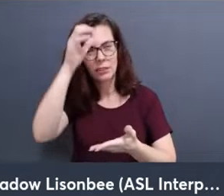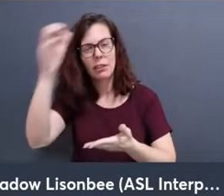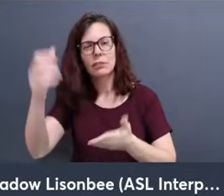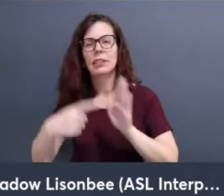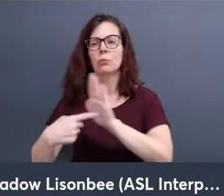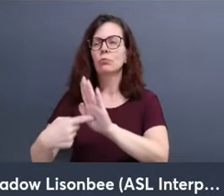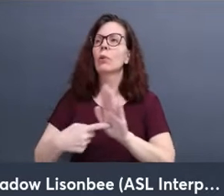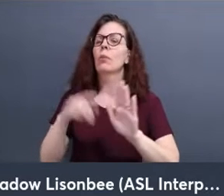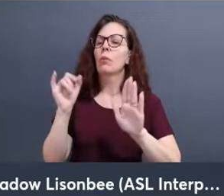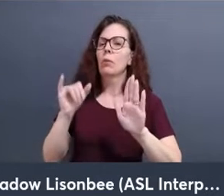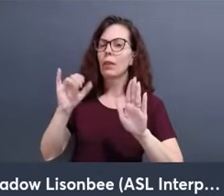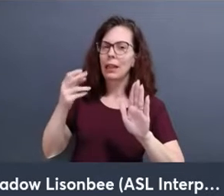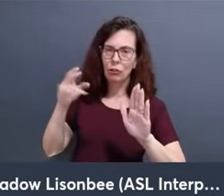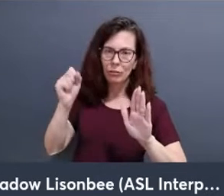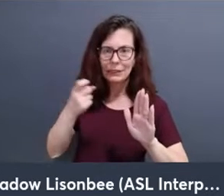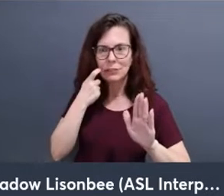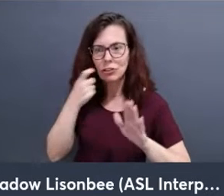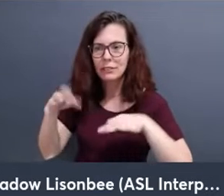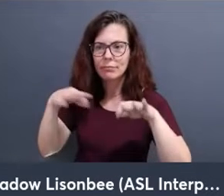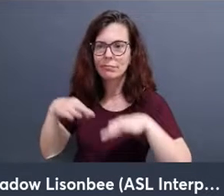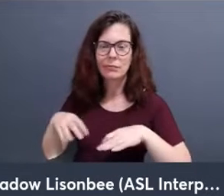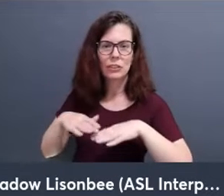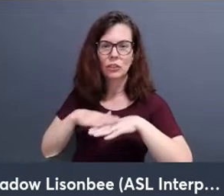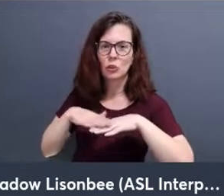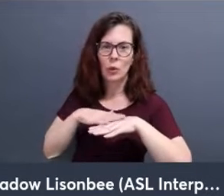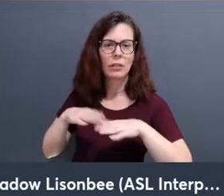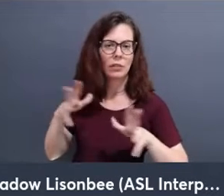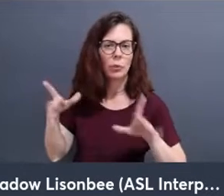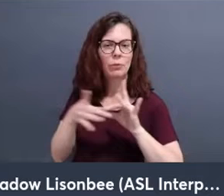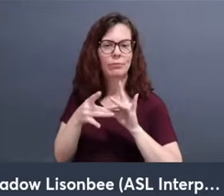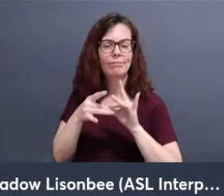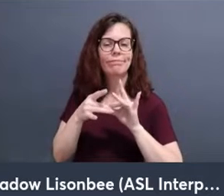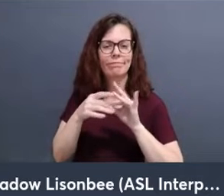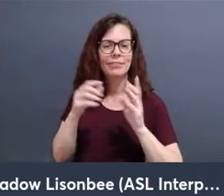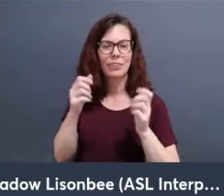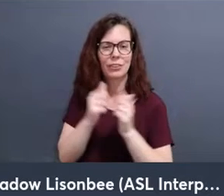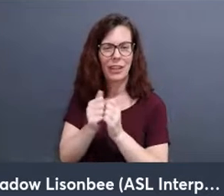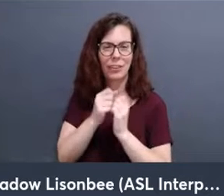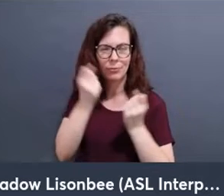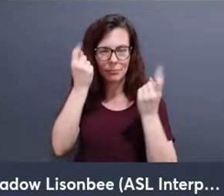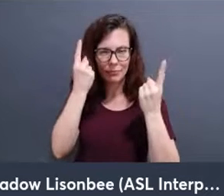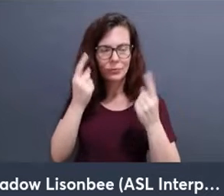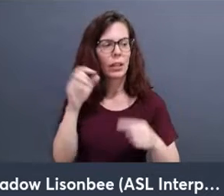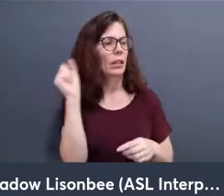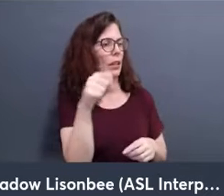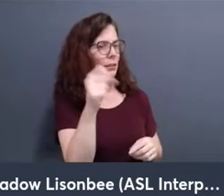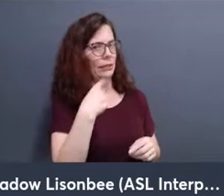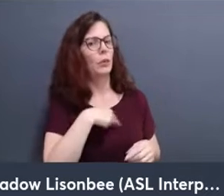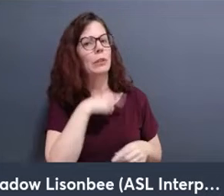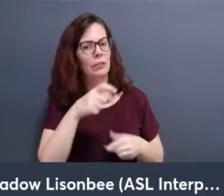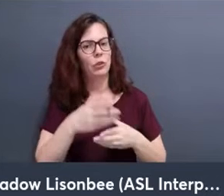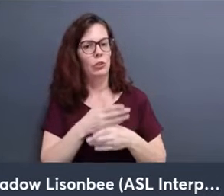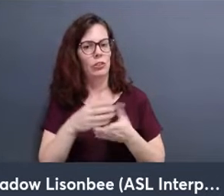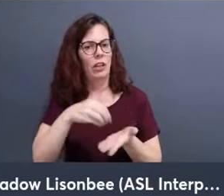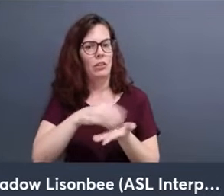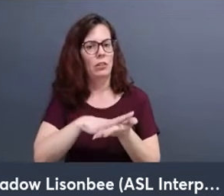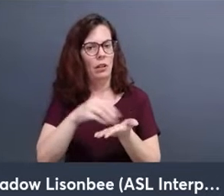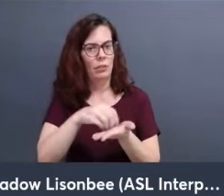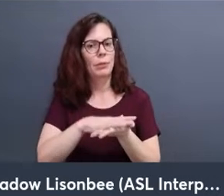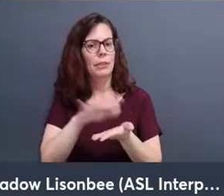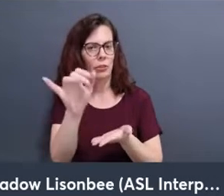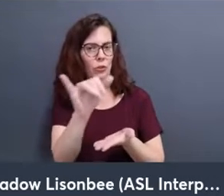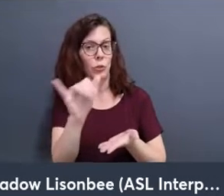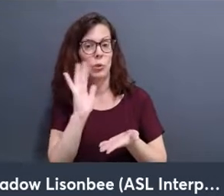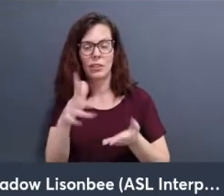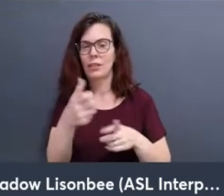that like Chris is just quickly going over together. Absolutely. And we should definitely share some documentation as well, because all of this is spelled